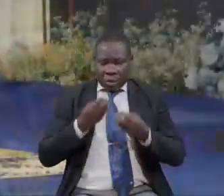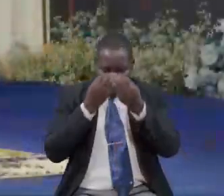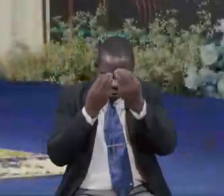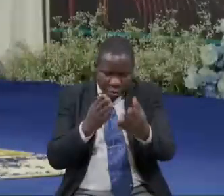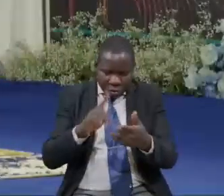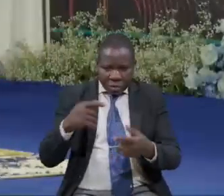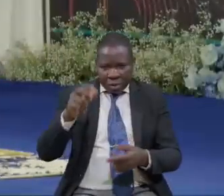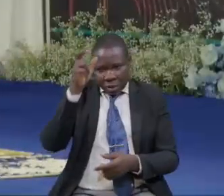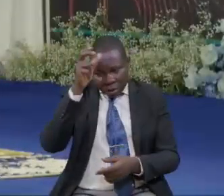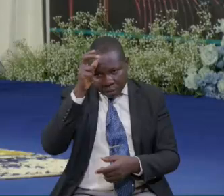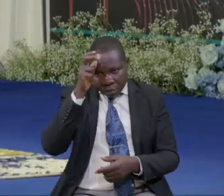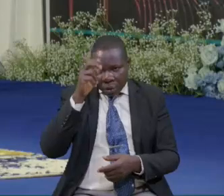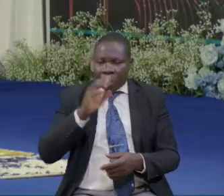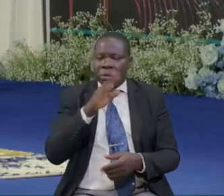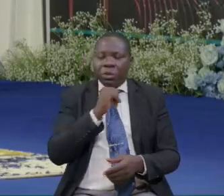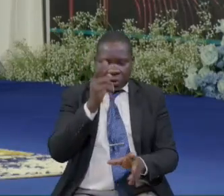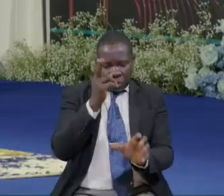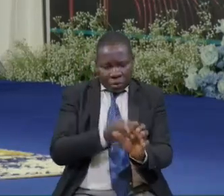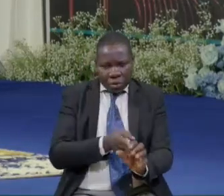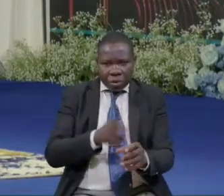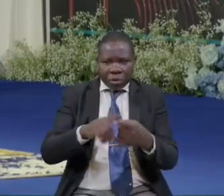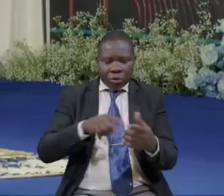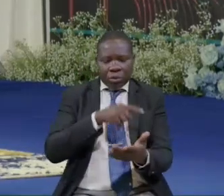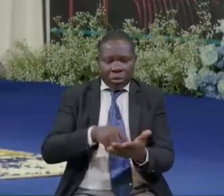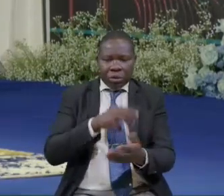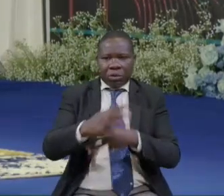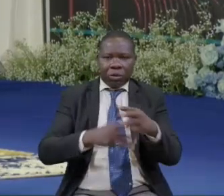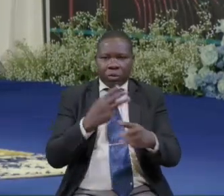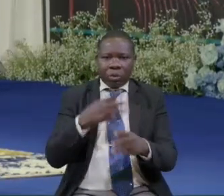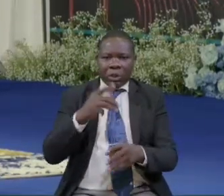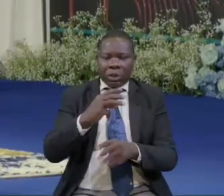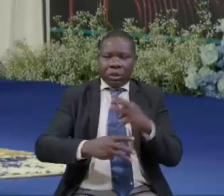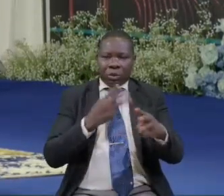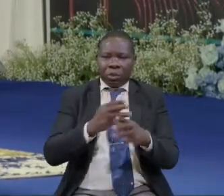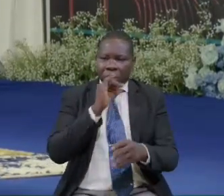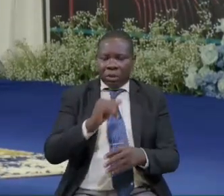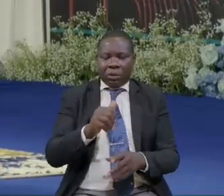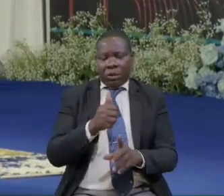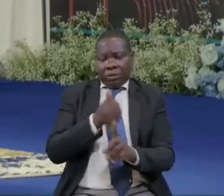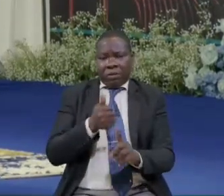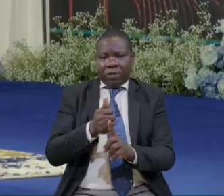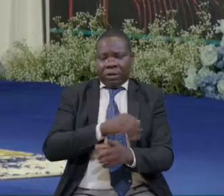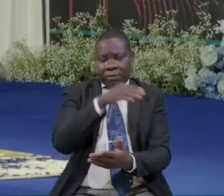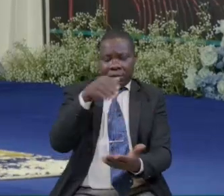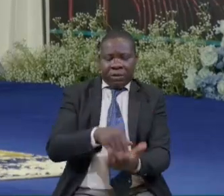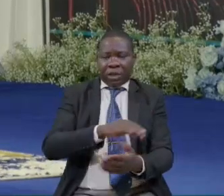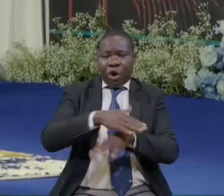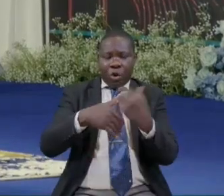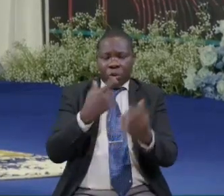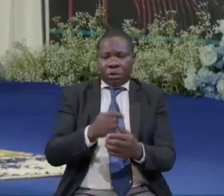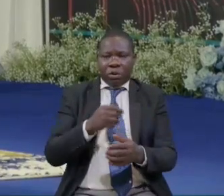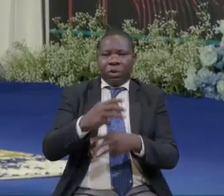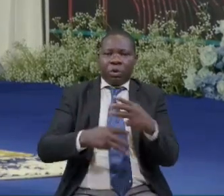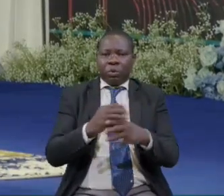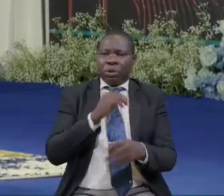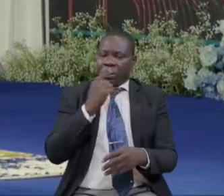Be not conformed to this world. The world is self-centered. All they want is what I want. All they want